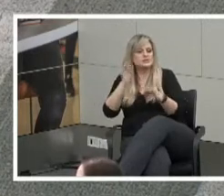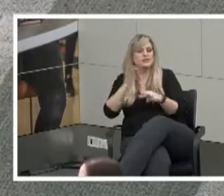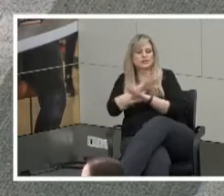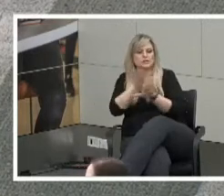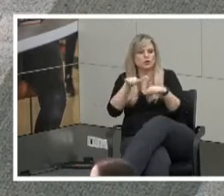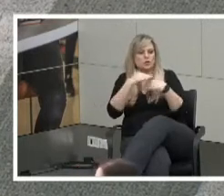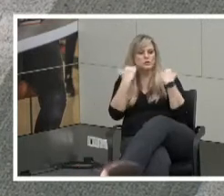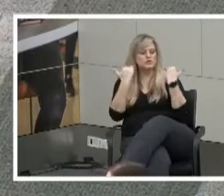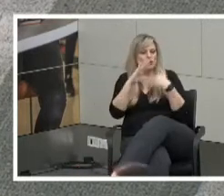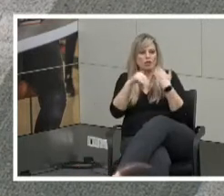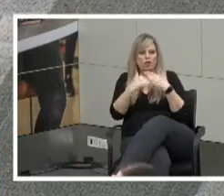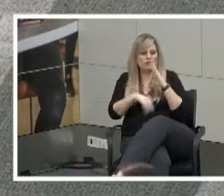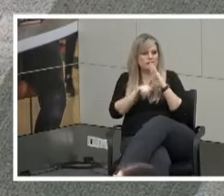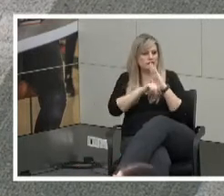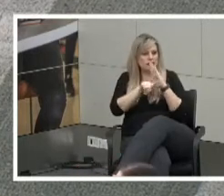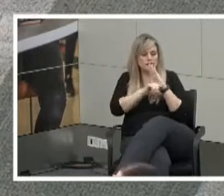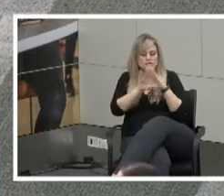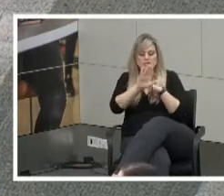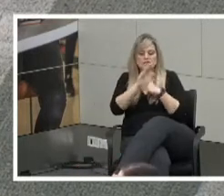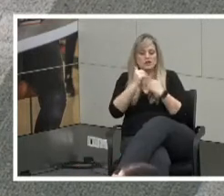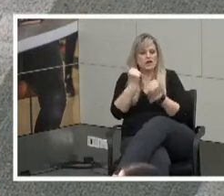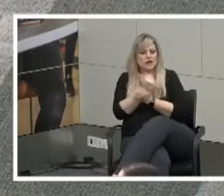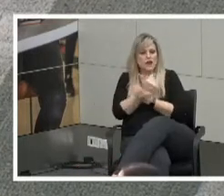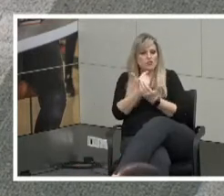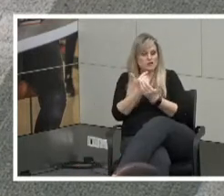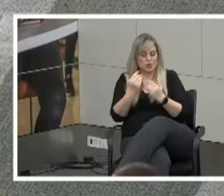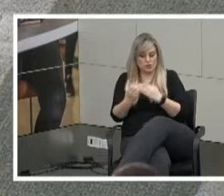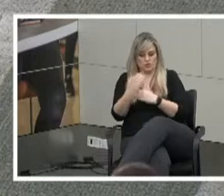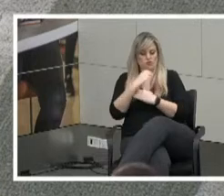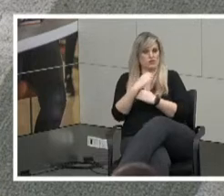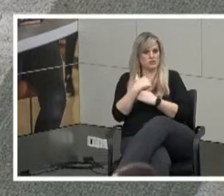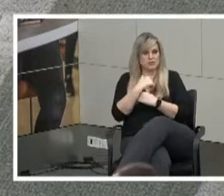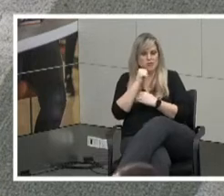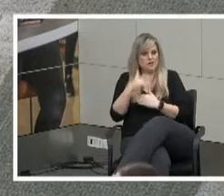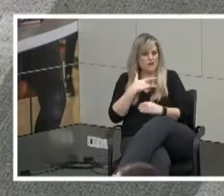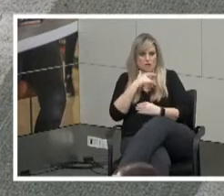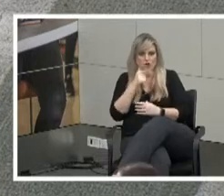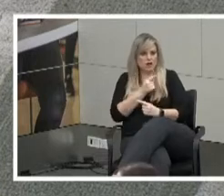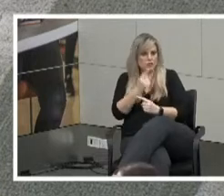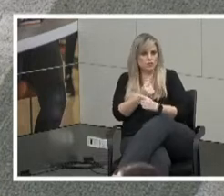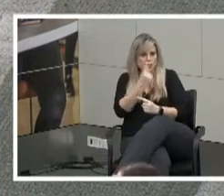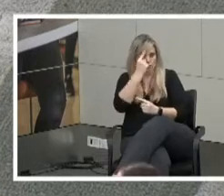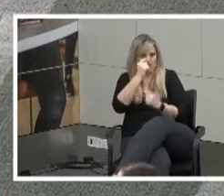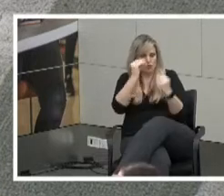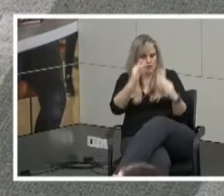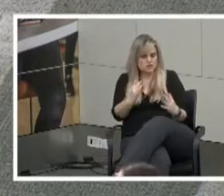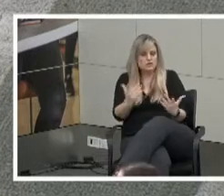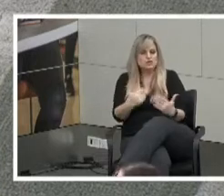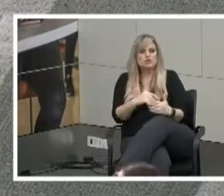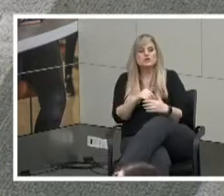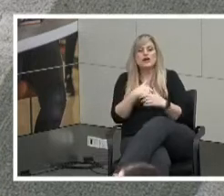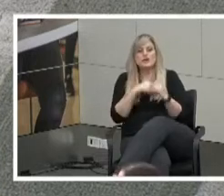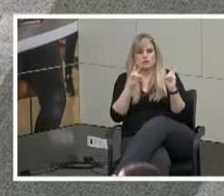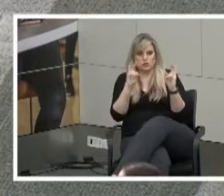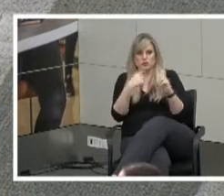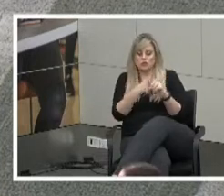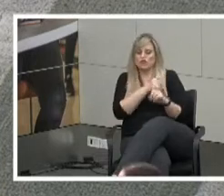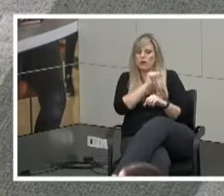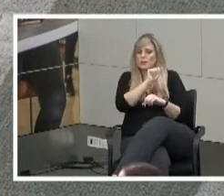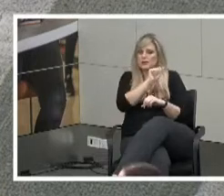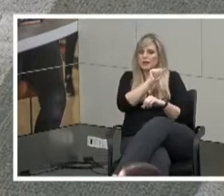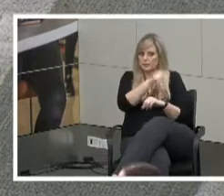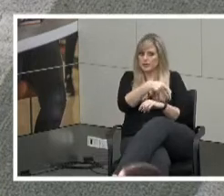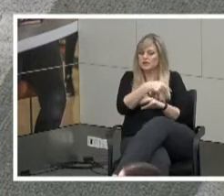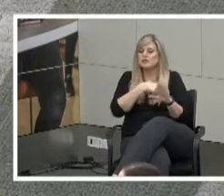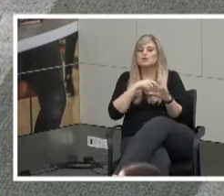negativity and things we were being made to do that I feel were not right to some teachers end quote that's from an AP another one said I could not work with